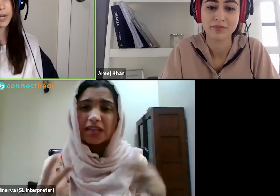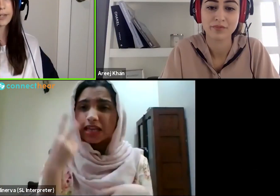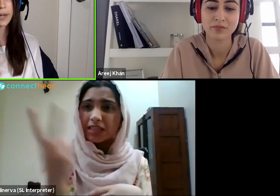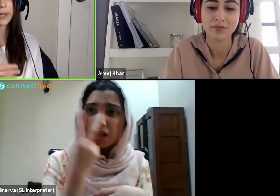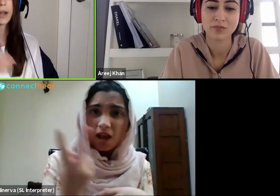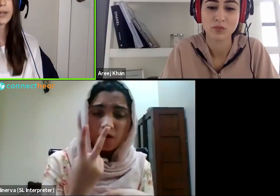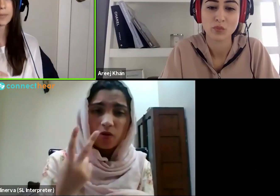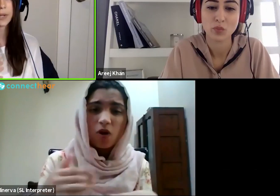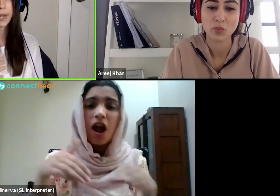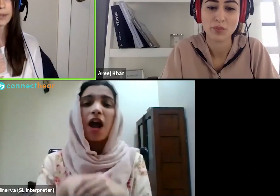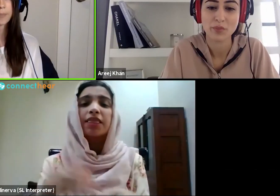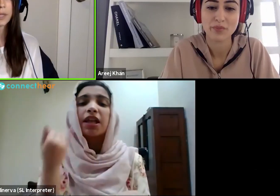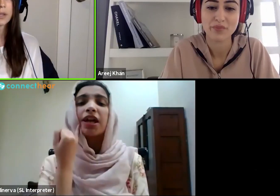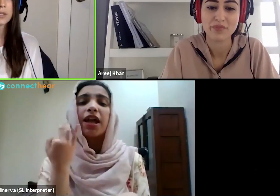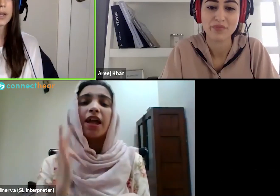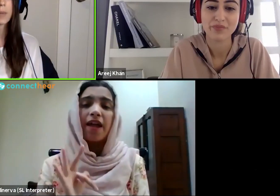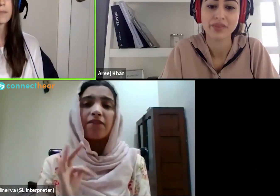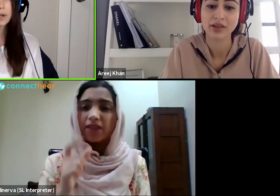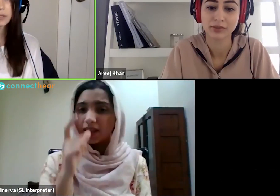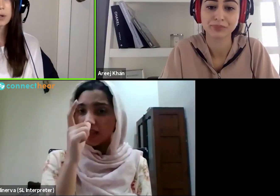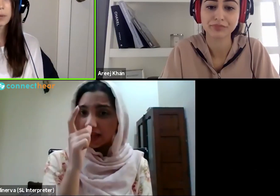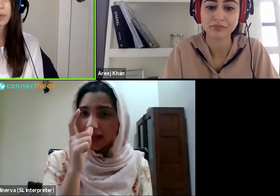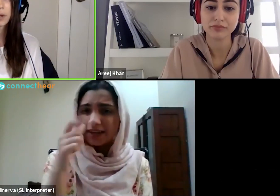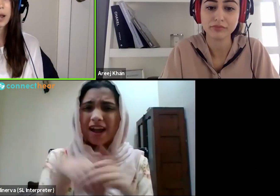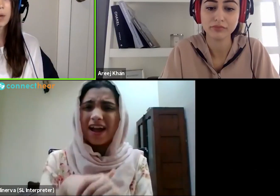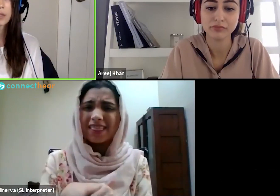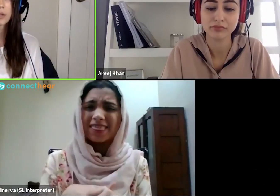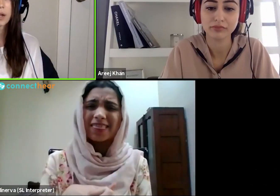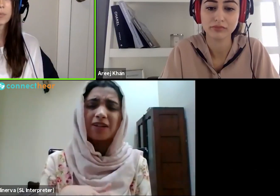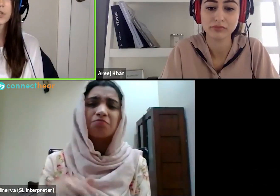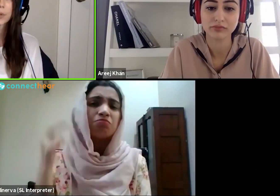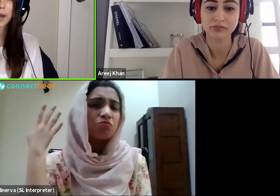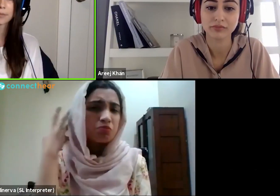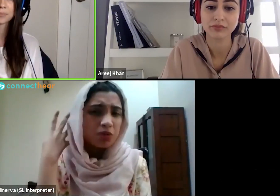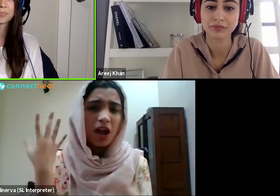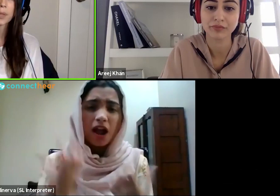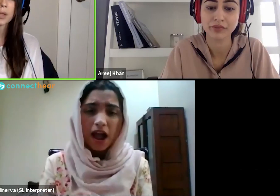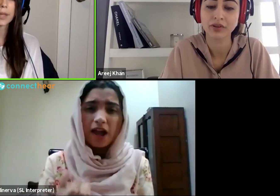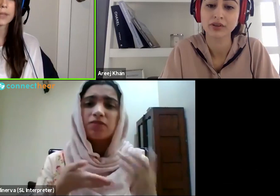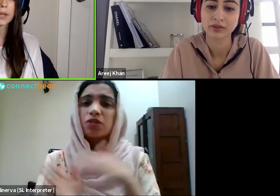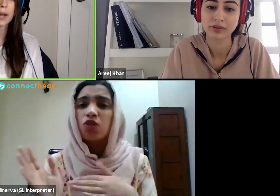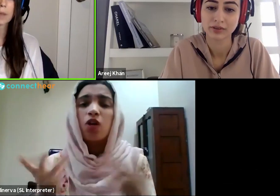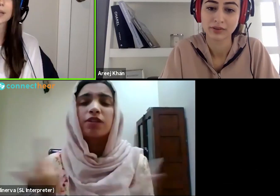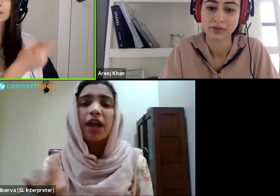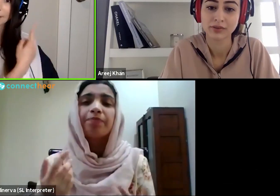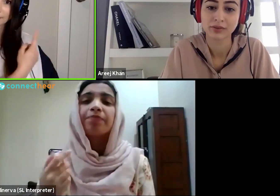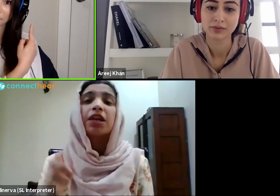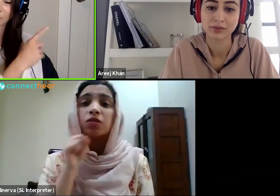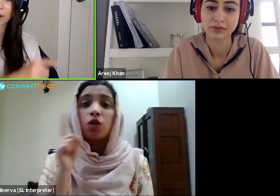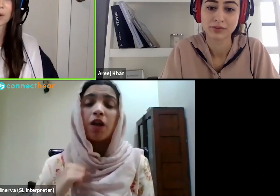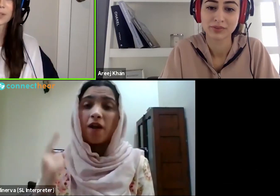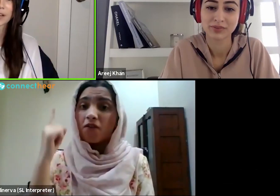I was a candidate, and I ended up being a candidate. So I got my first cochlear implant when I was 2.5. And then I got my